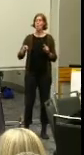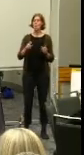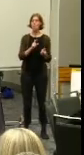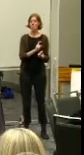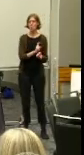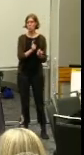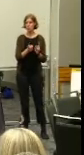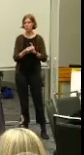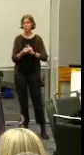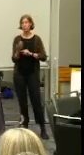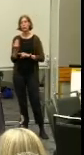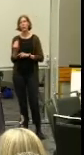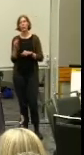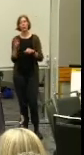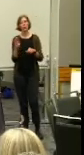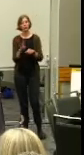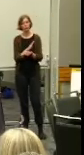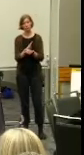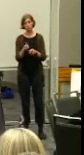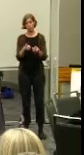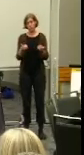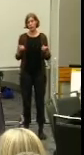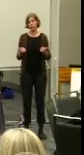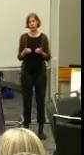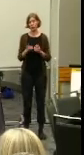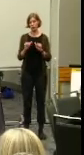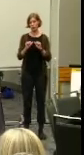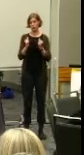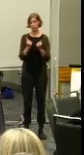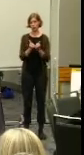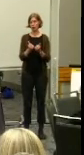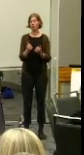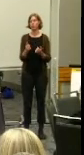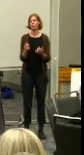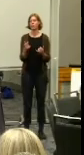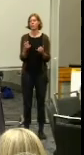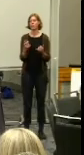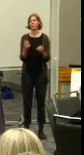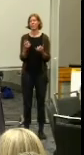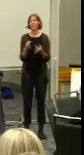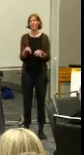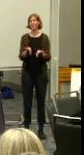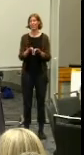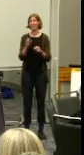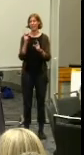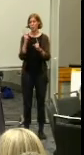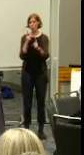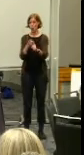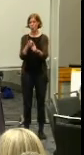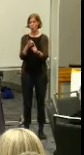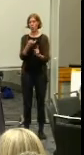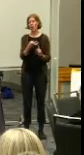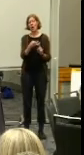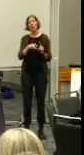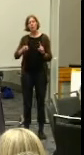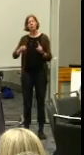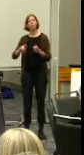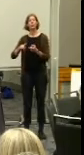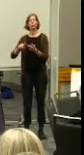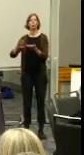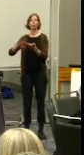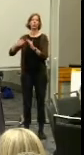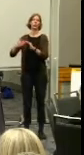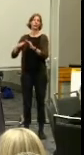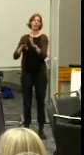association for Central Vancouver, and a really key goal for us was really transitioning into a community development